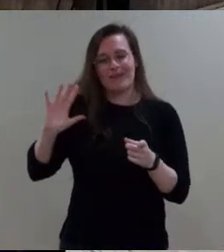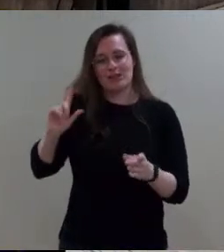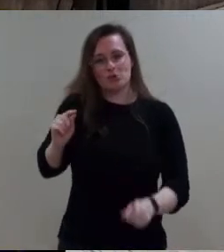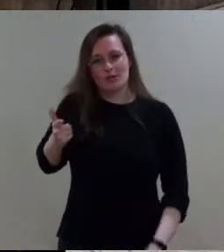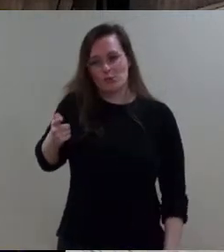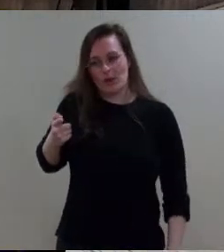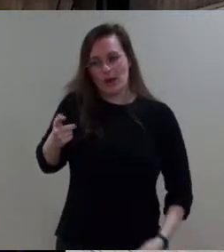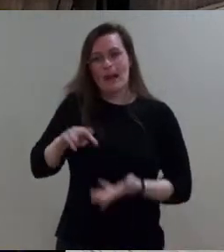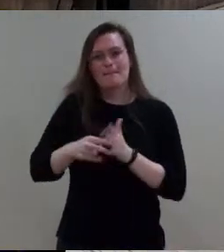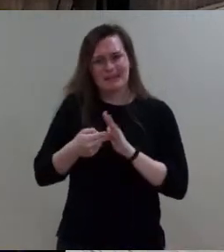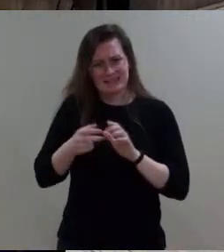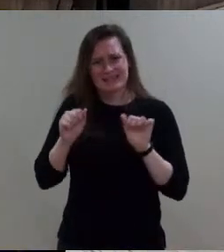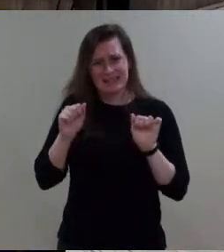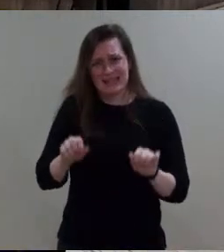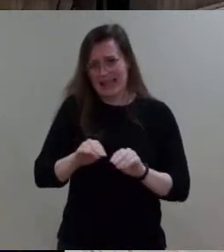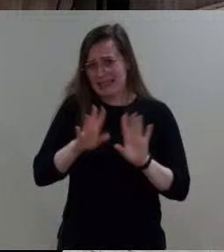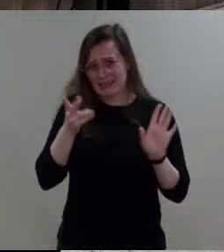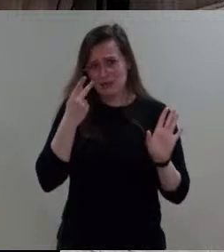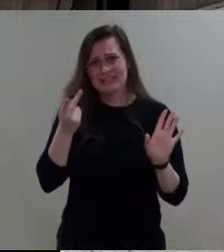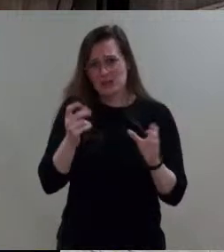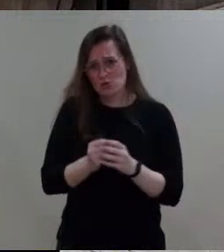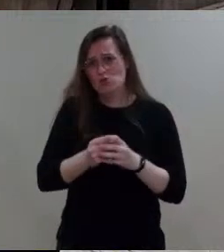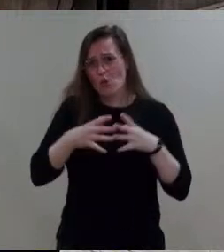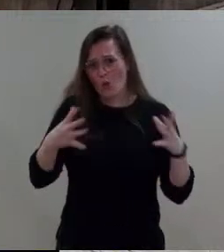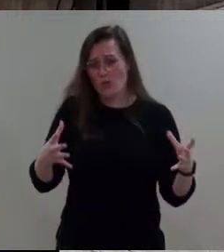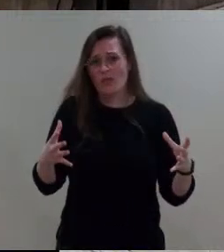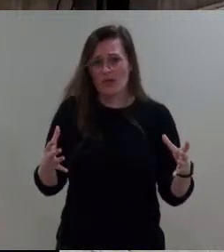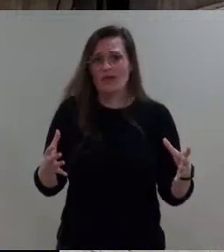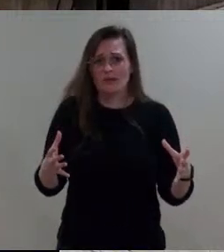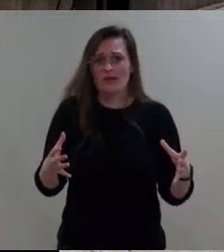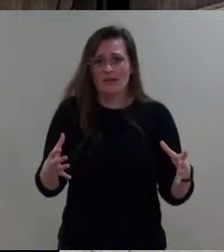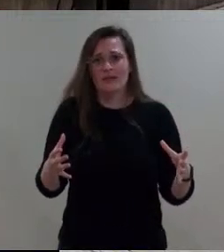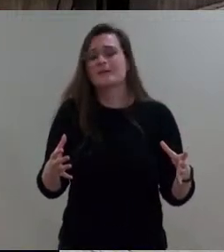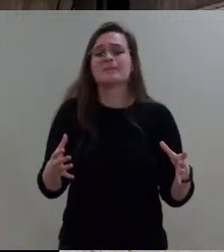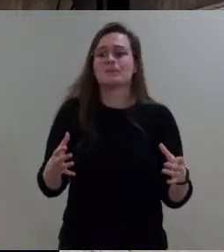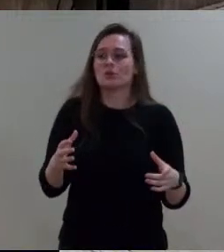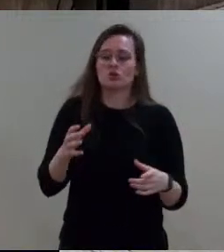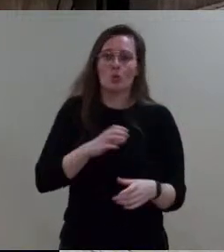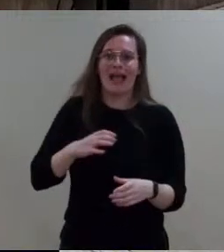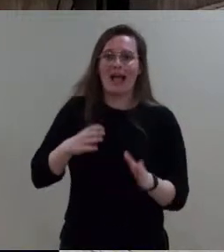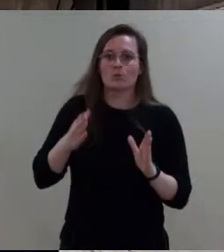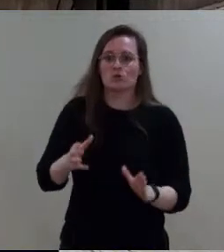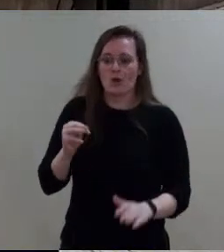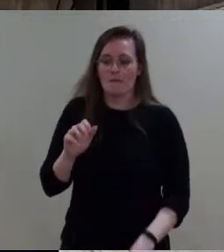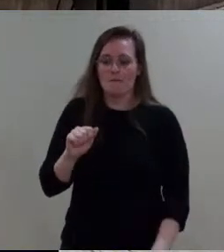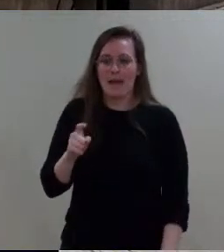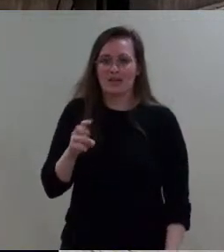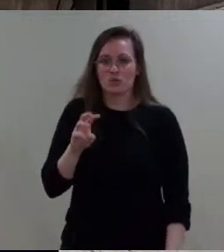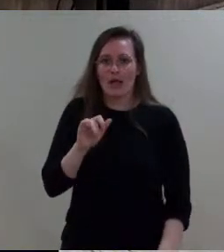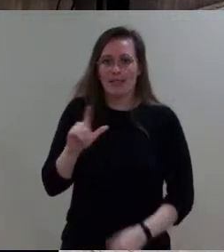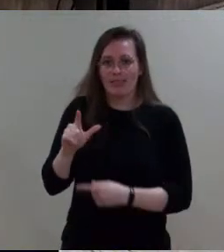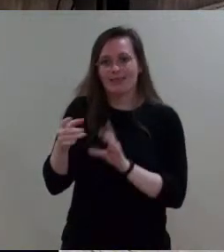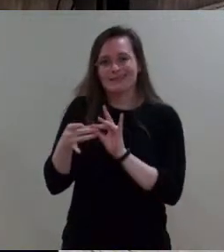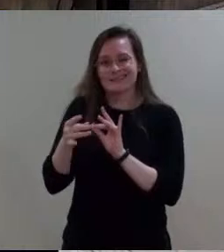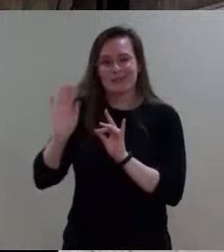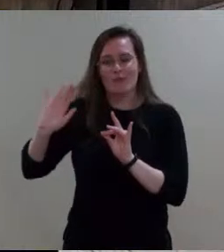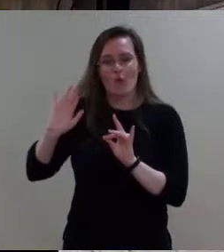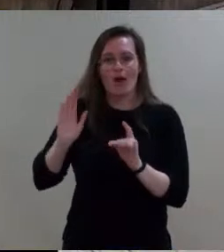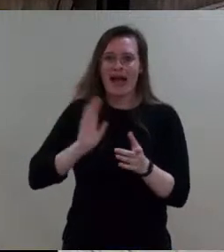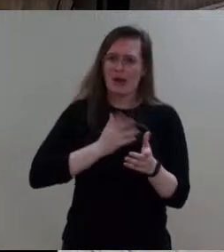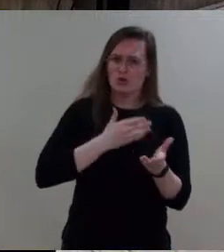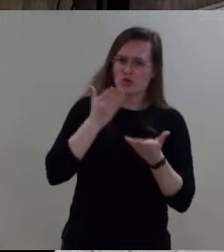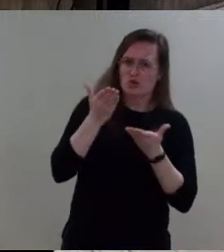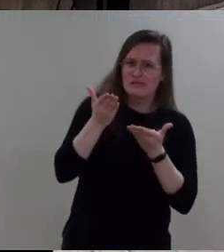incredible growth. And when you look at, as Councillor Maxwell has pointed out, the services that we have in this town, the infrastructure that we have,